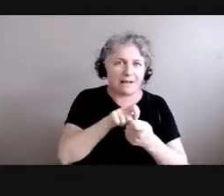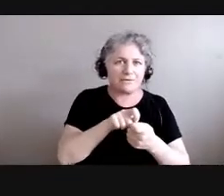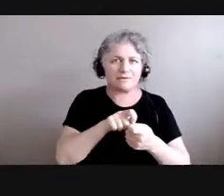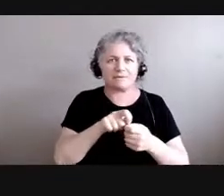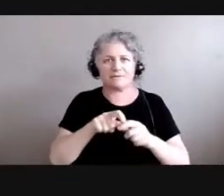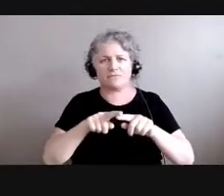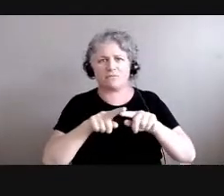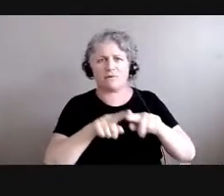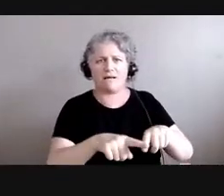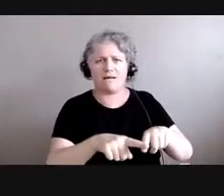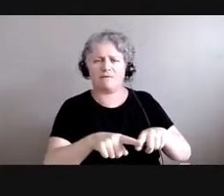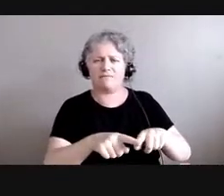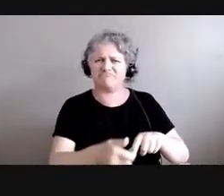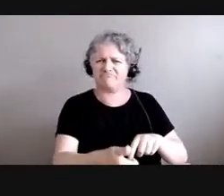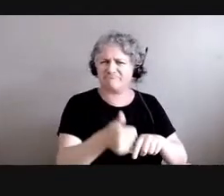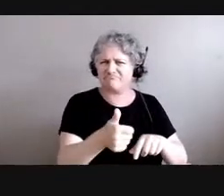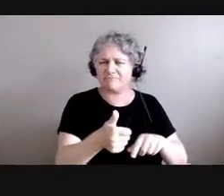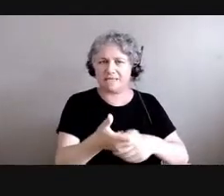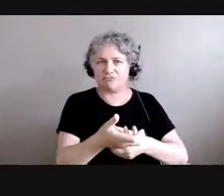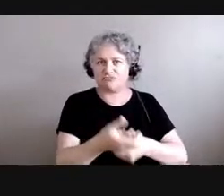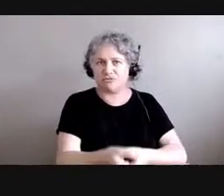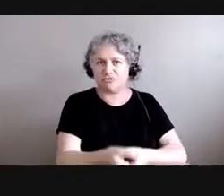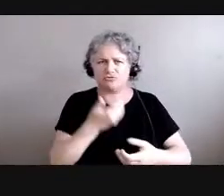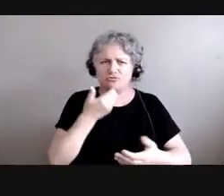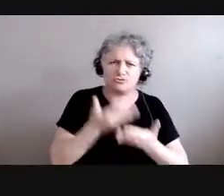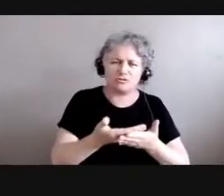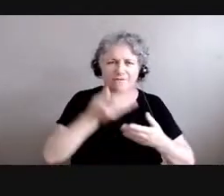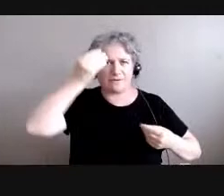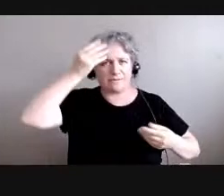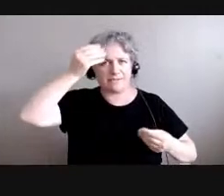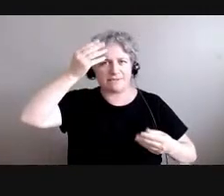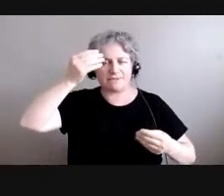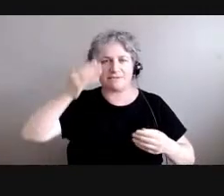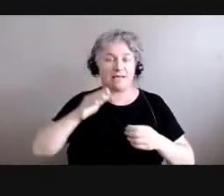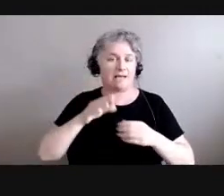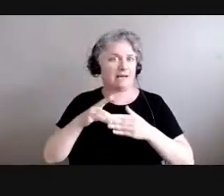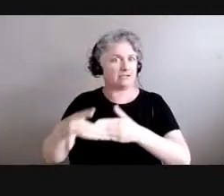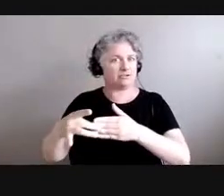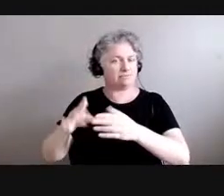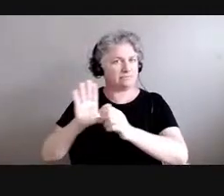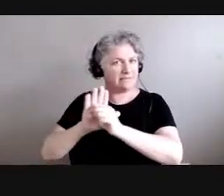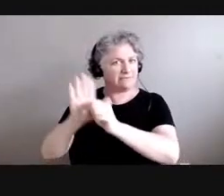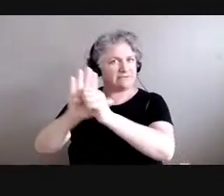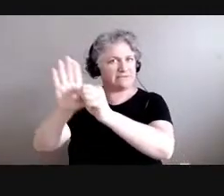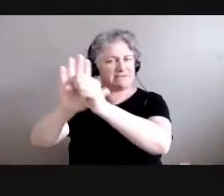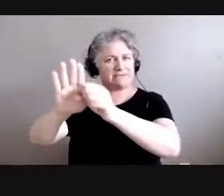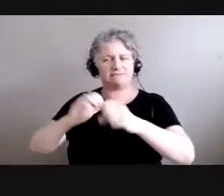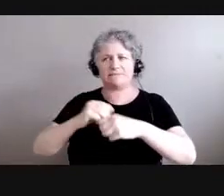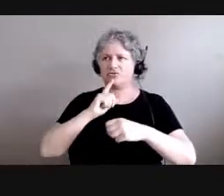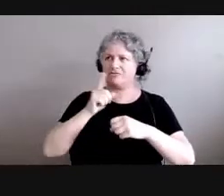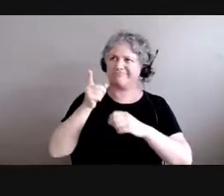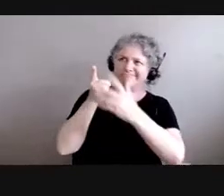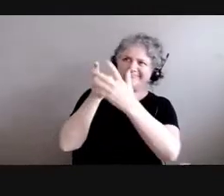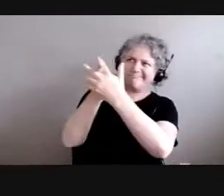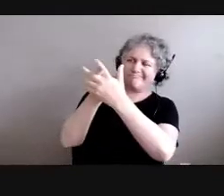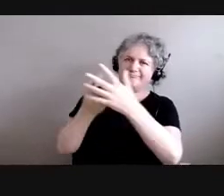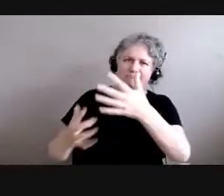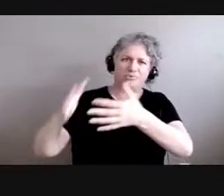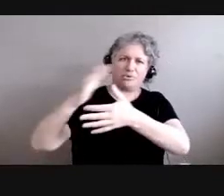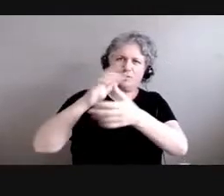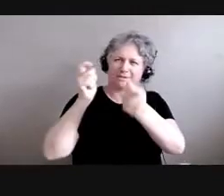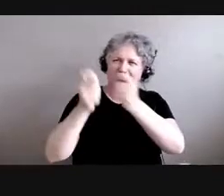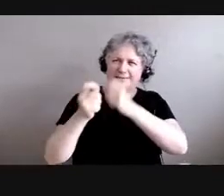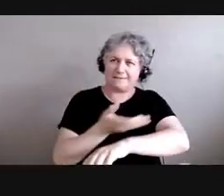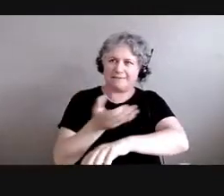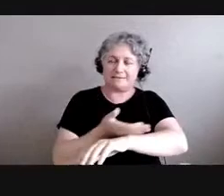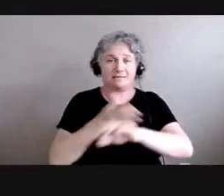information, and the importance of leadership getting involved in advocating and prioritizing these changes. I just thought these were like amazing